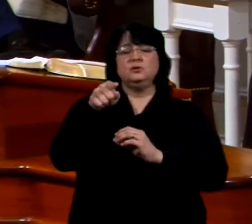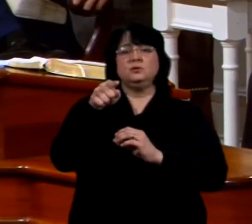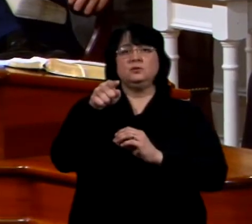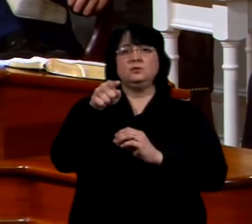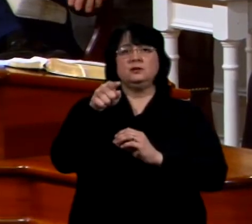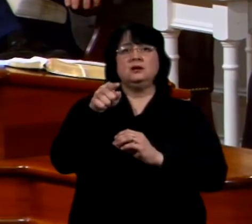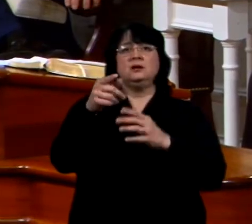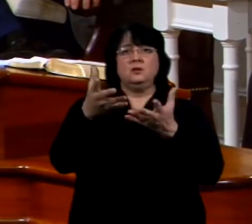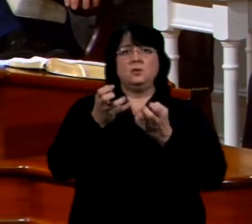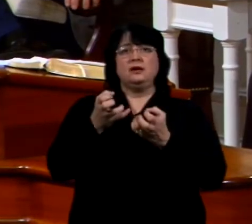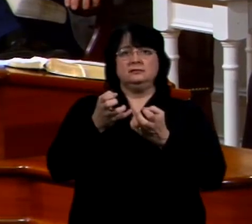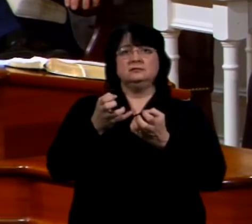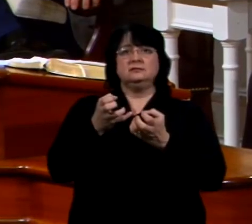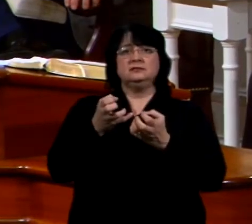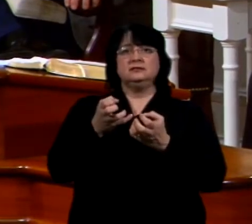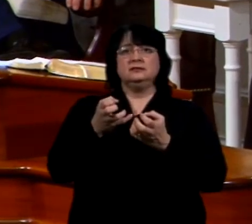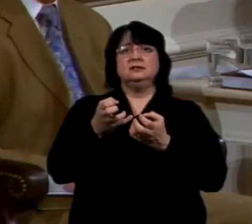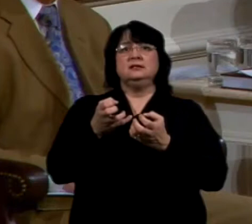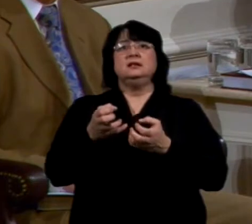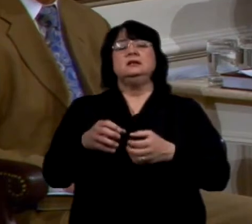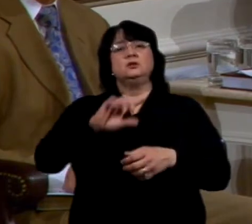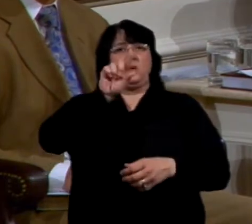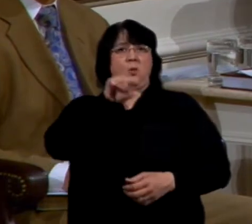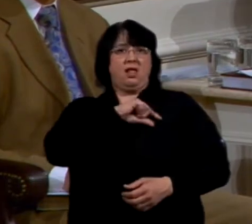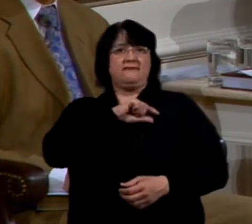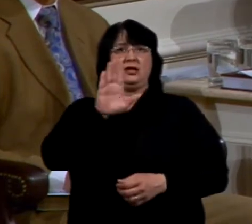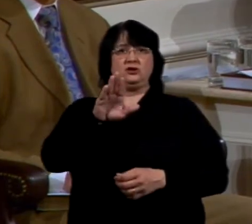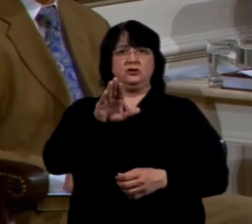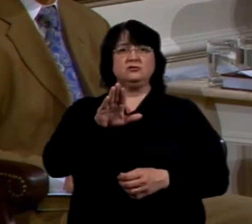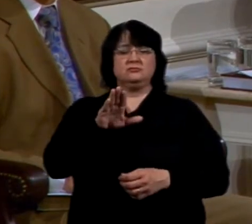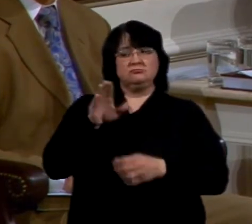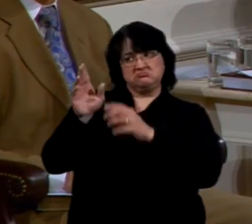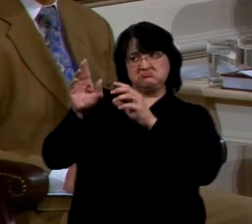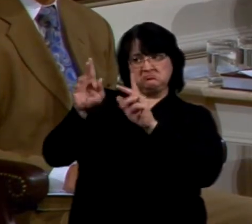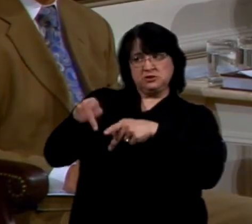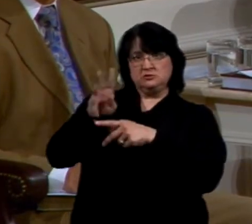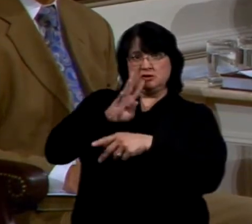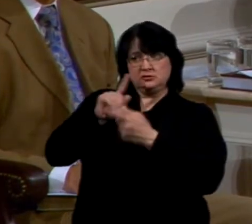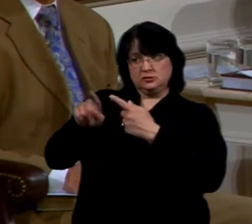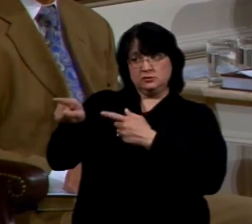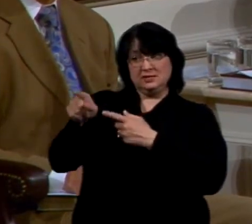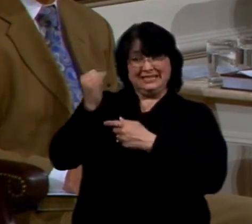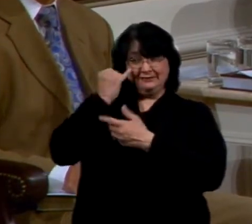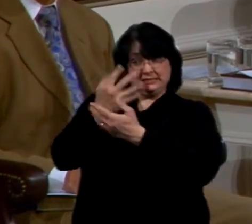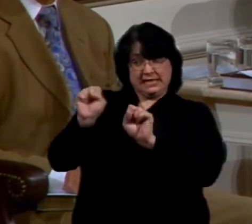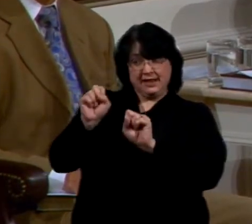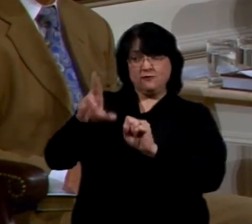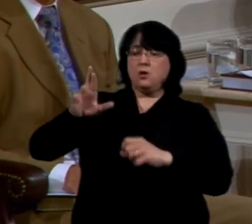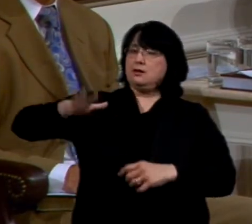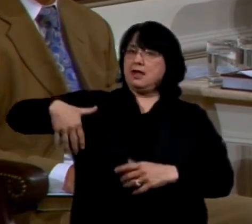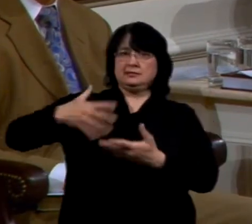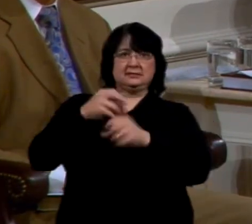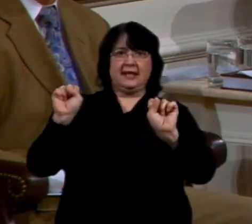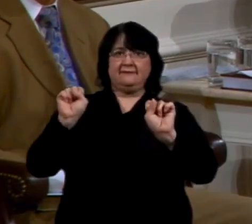your prospect. What do you mean qualify? Are they saved or are they lost?